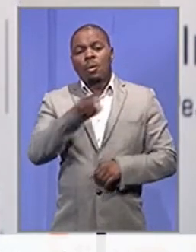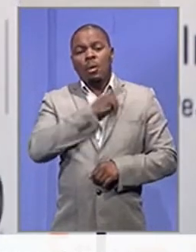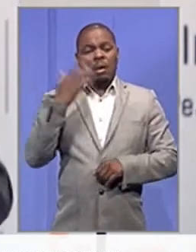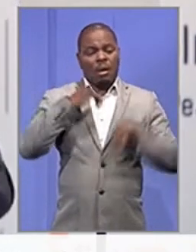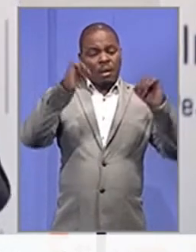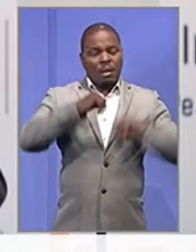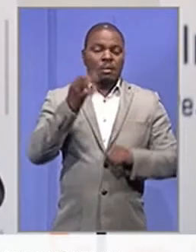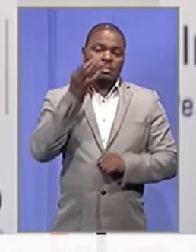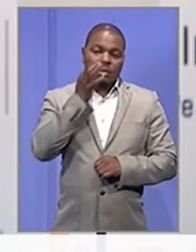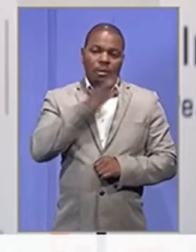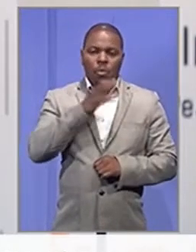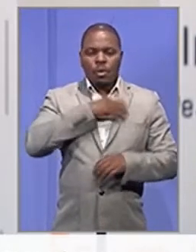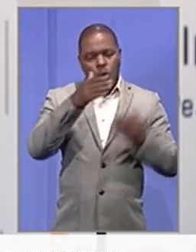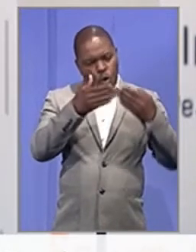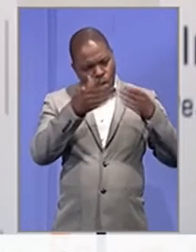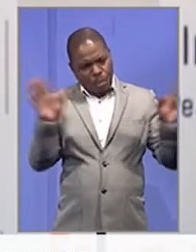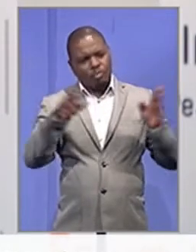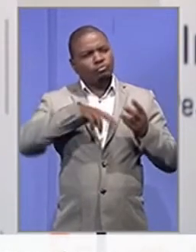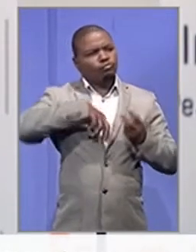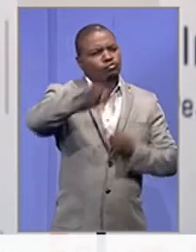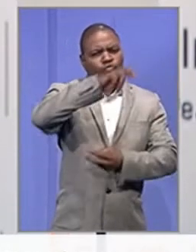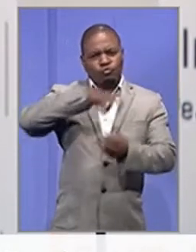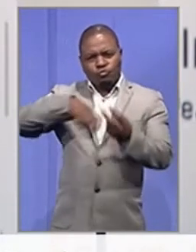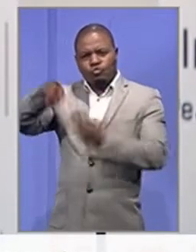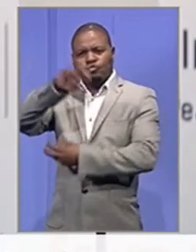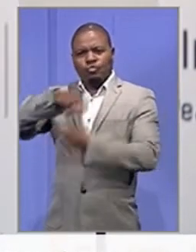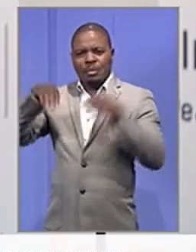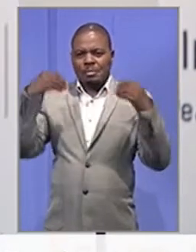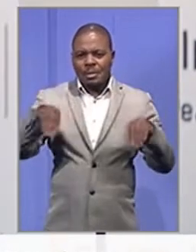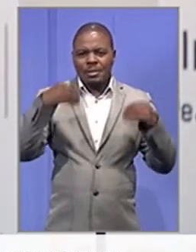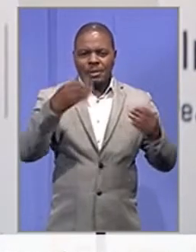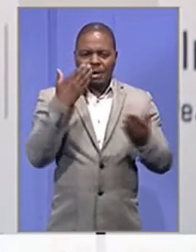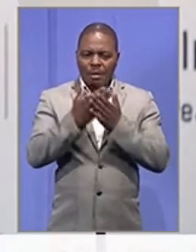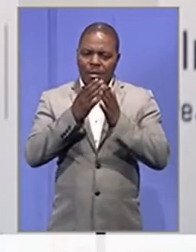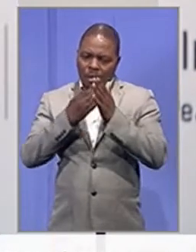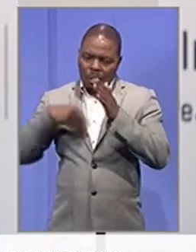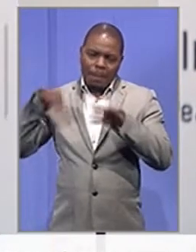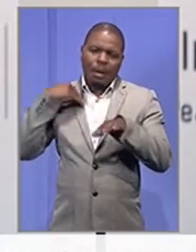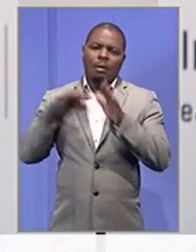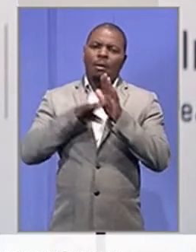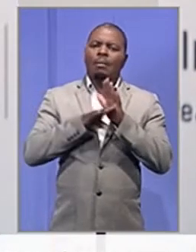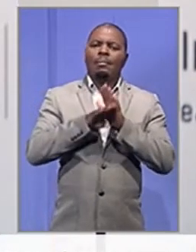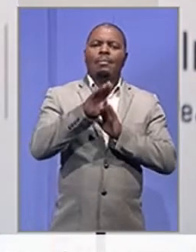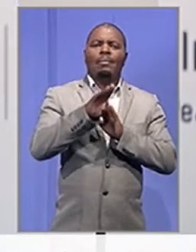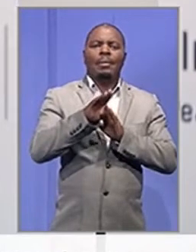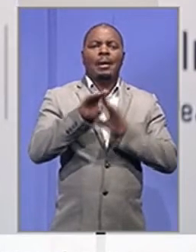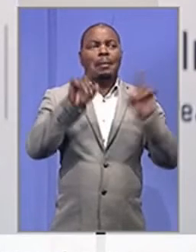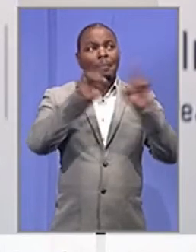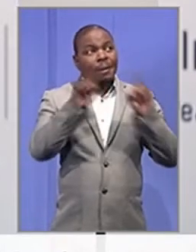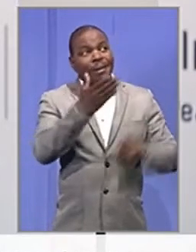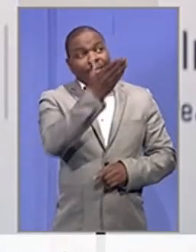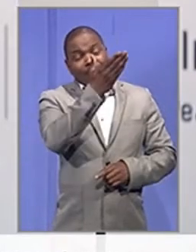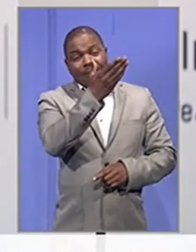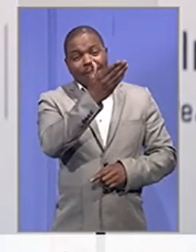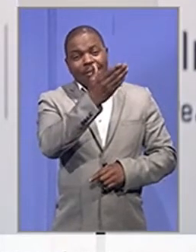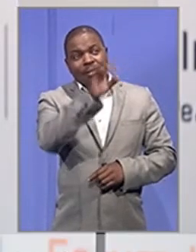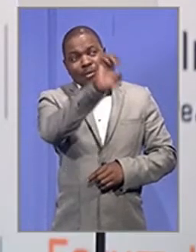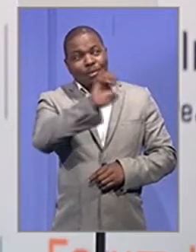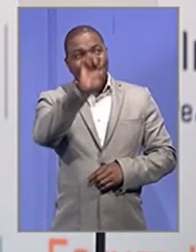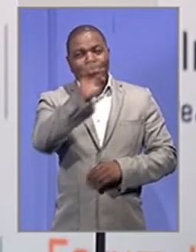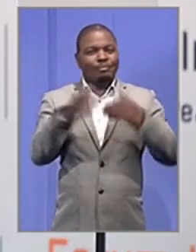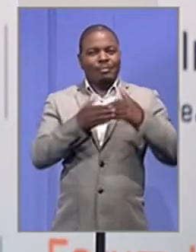travel so that the travel and the tourism industry can recover. Instead of doing so, they are